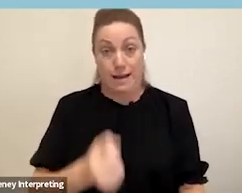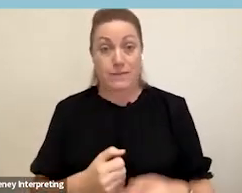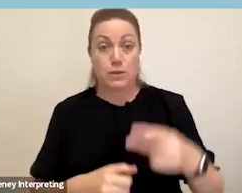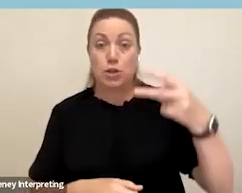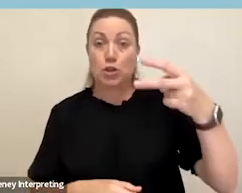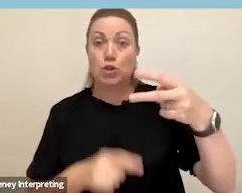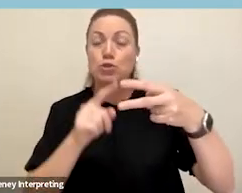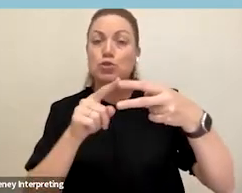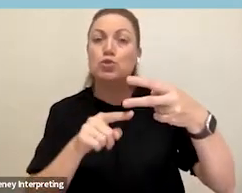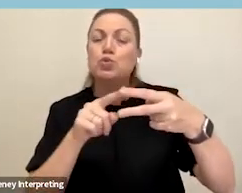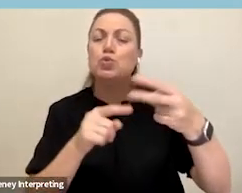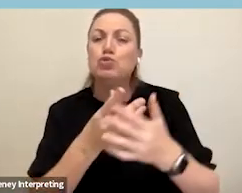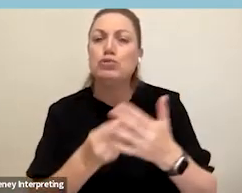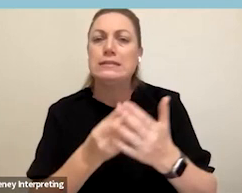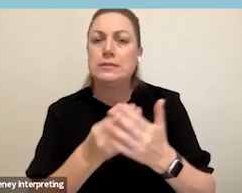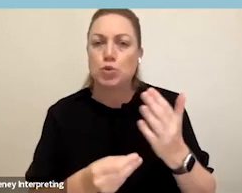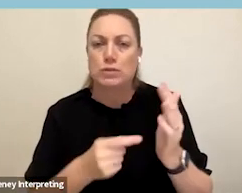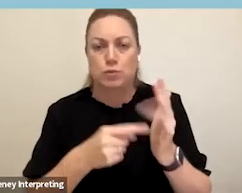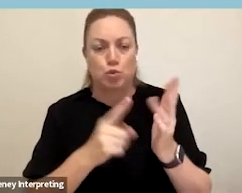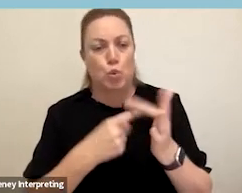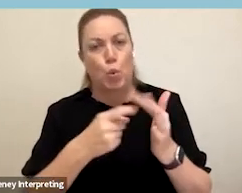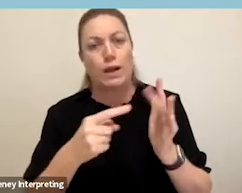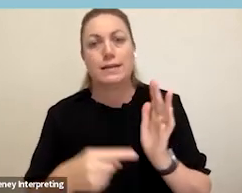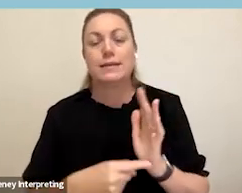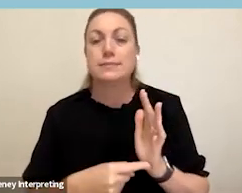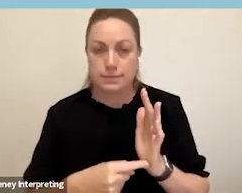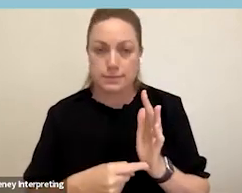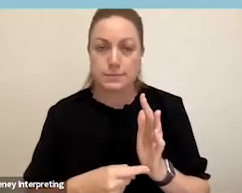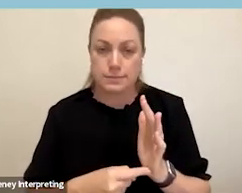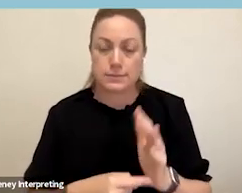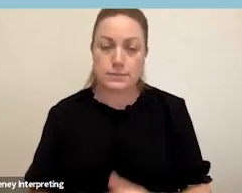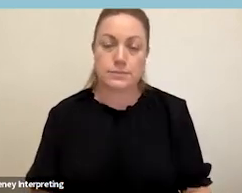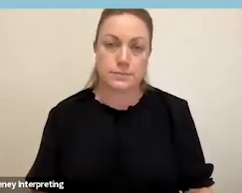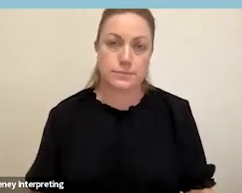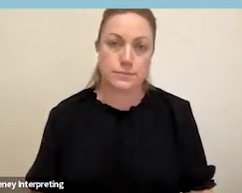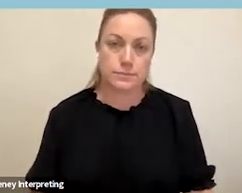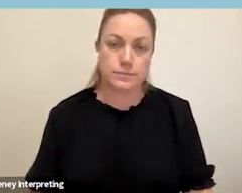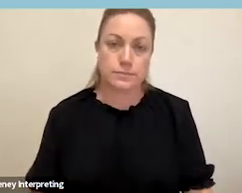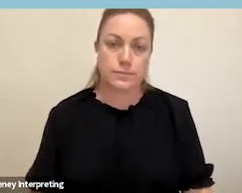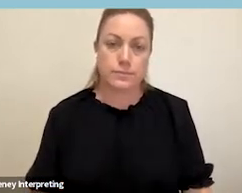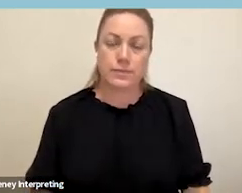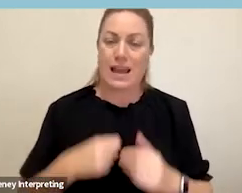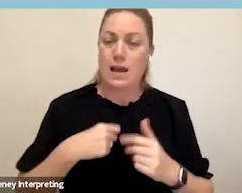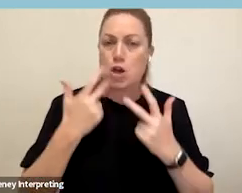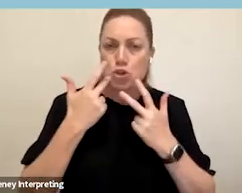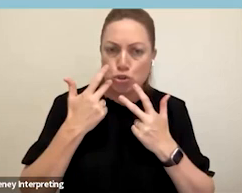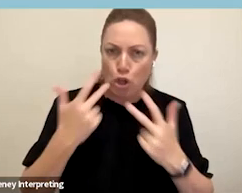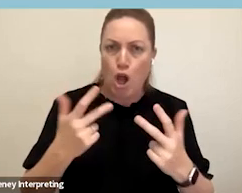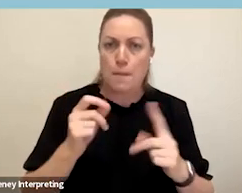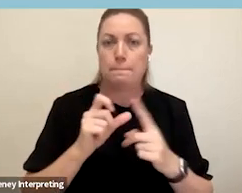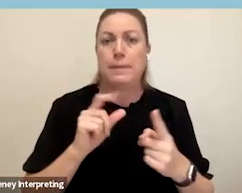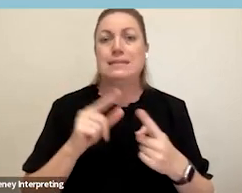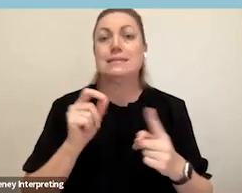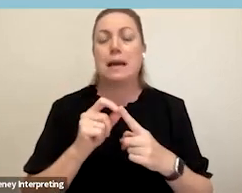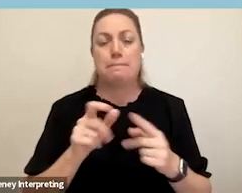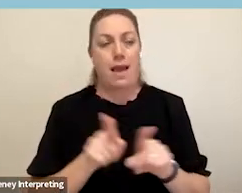our PSEP toolkit. And that's the reason I've done that is to show that PSEP is the bridge that helps